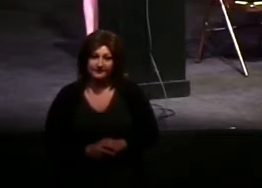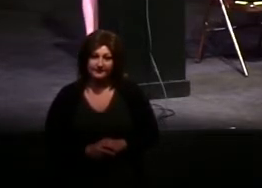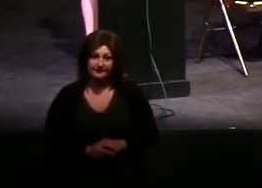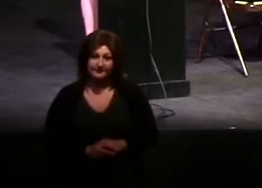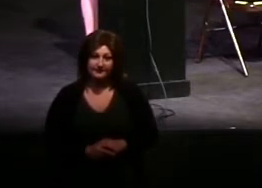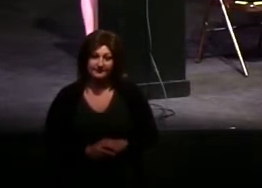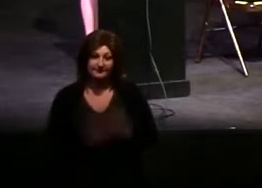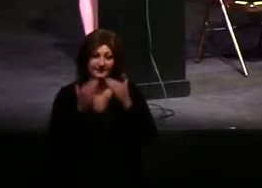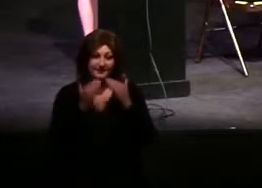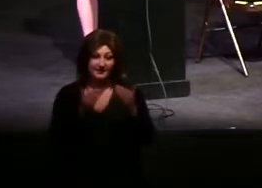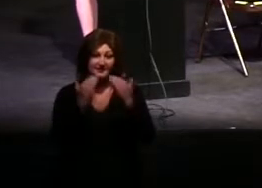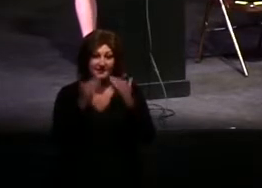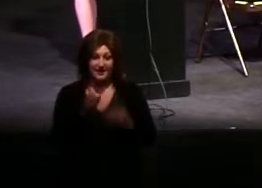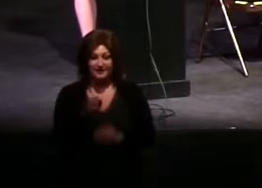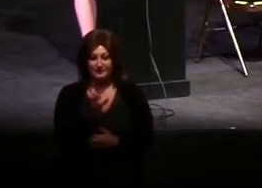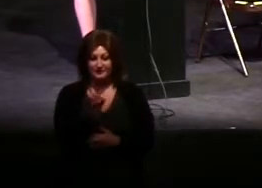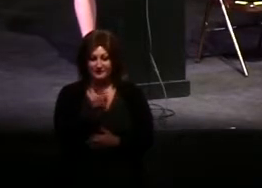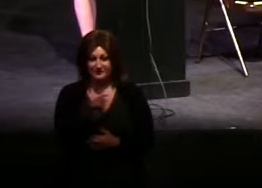Thank you, Scott.